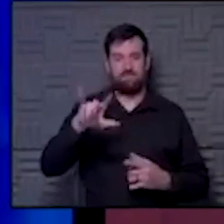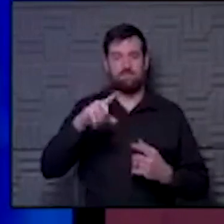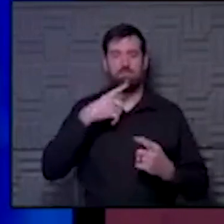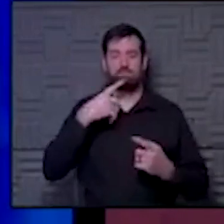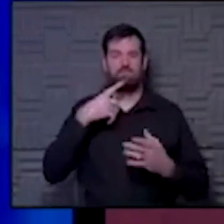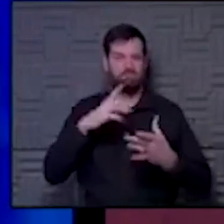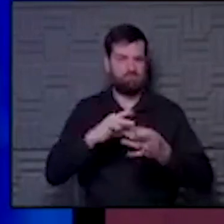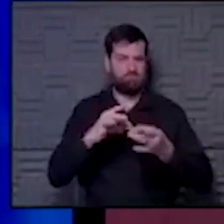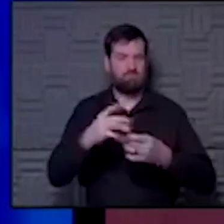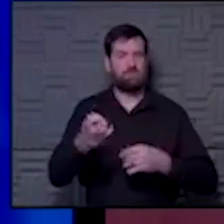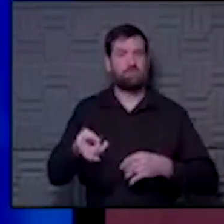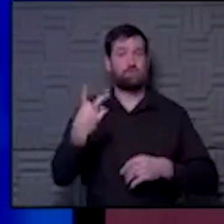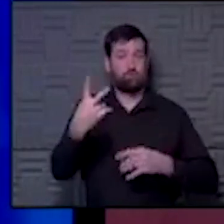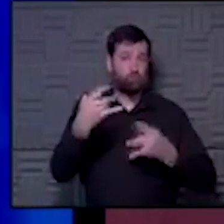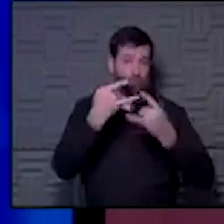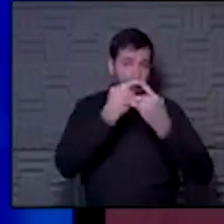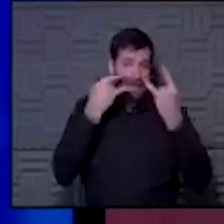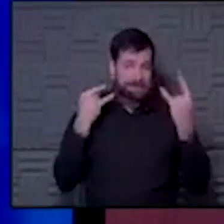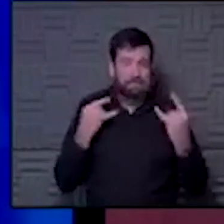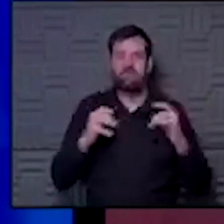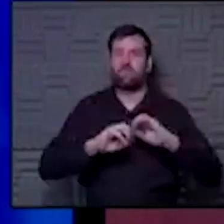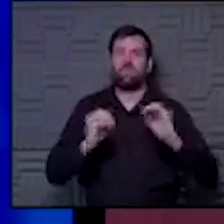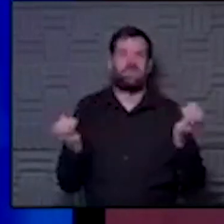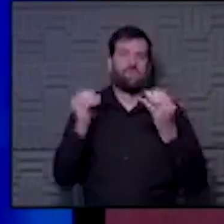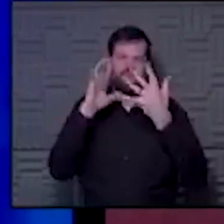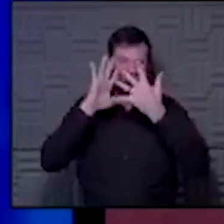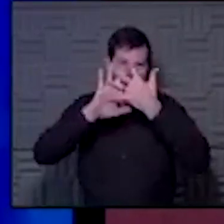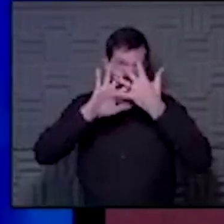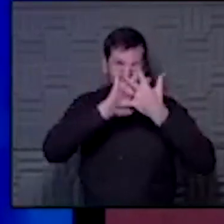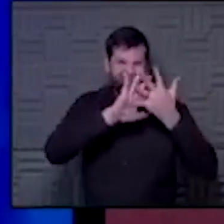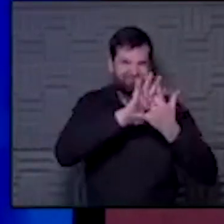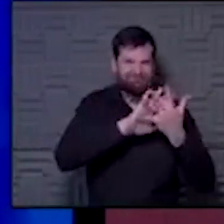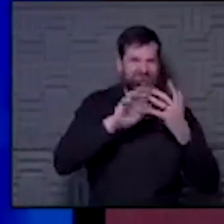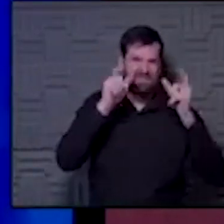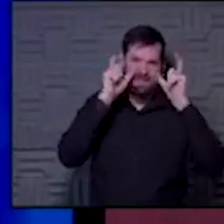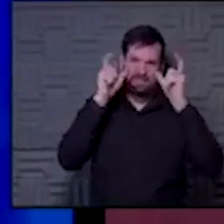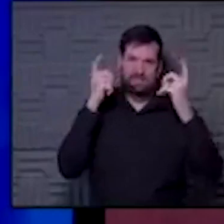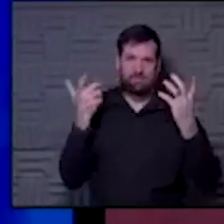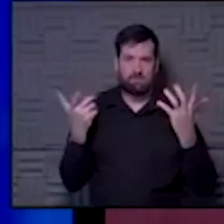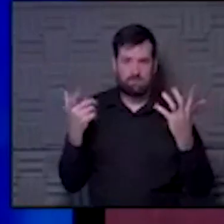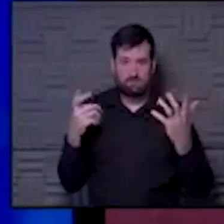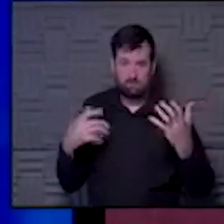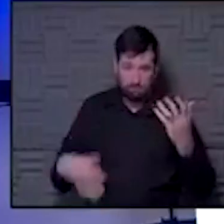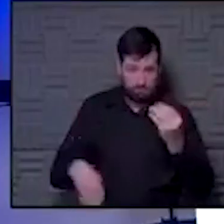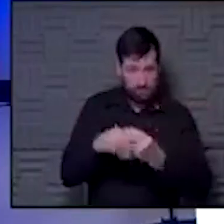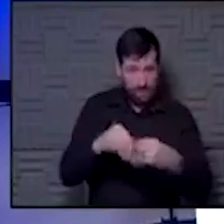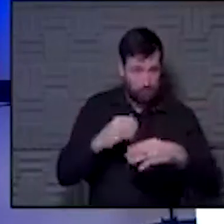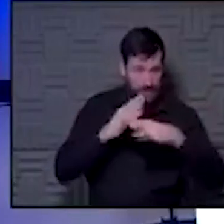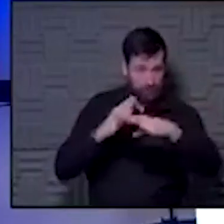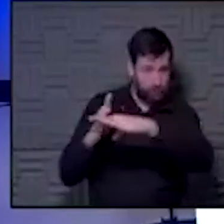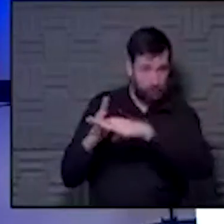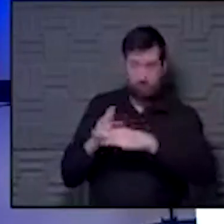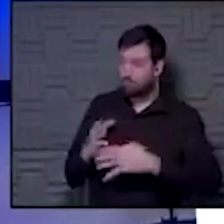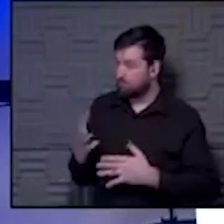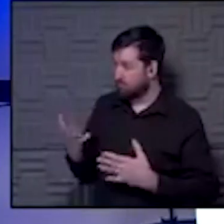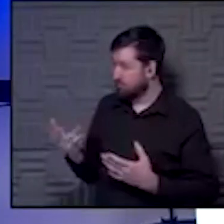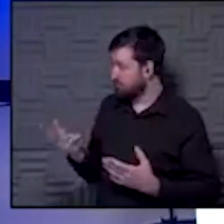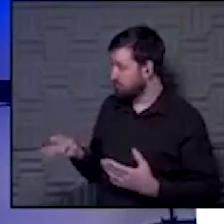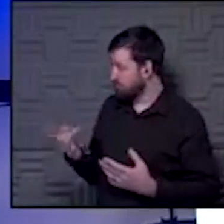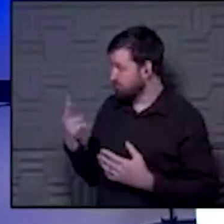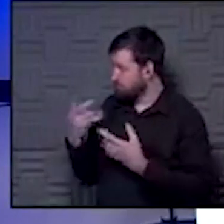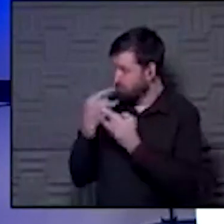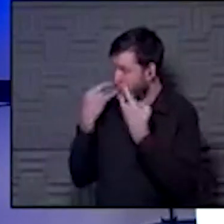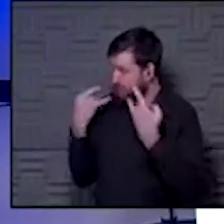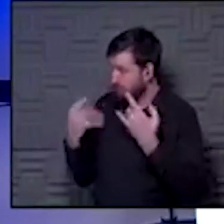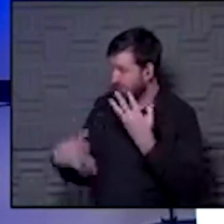2 masks, my glasses don't fog. Is that added protection? Hawk, added protection from 2 masks? You know,